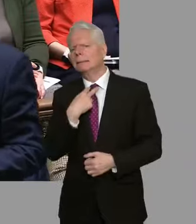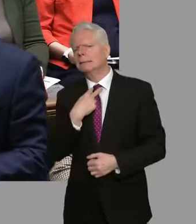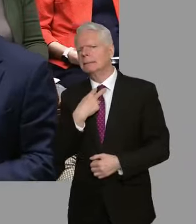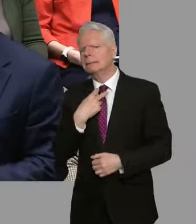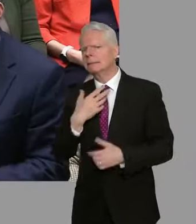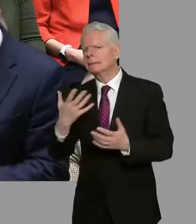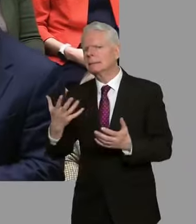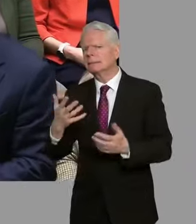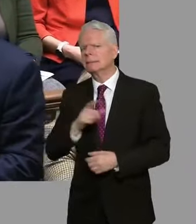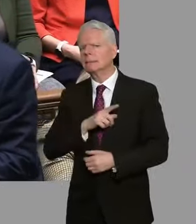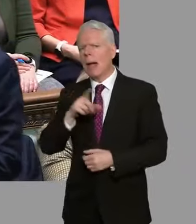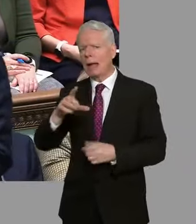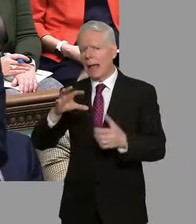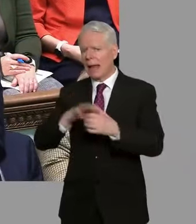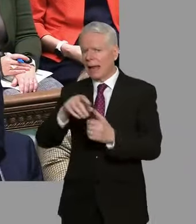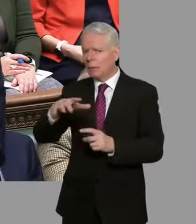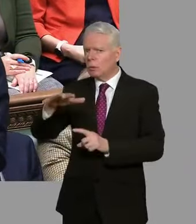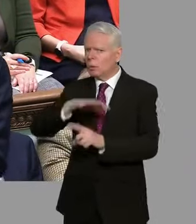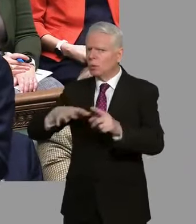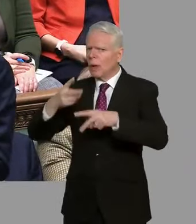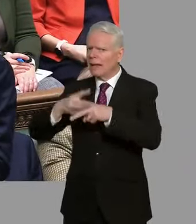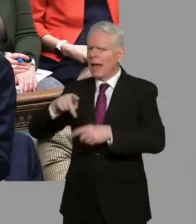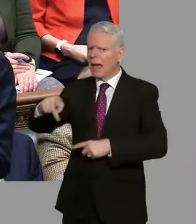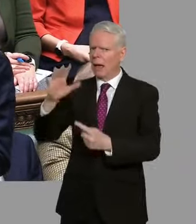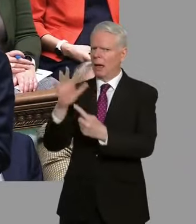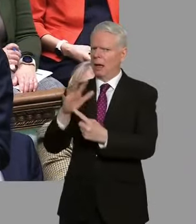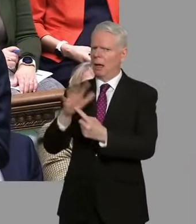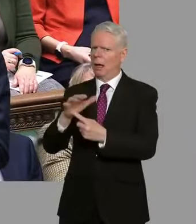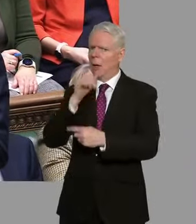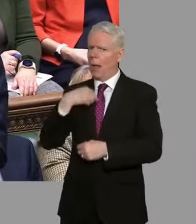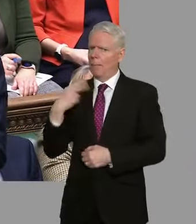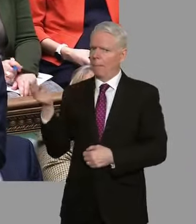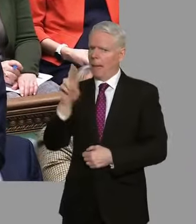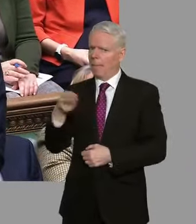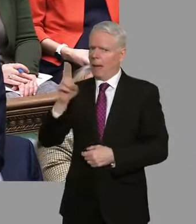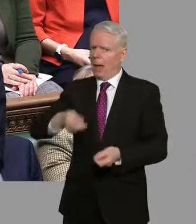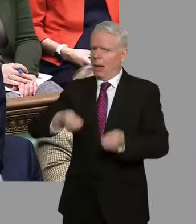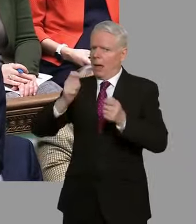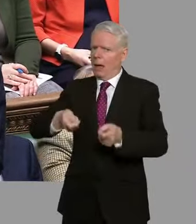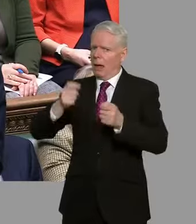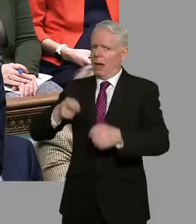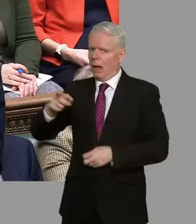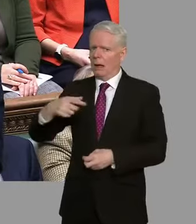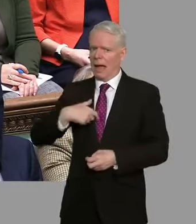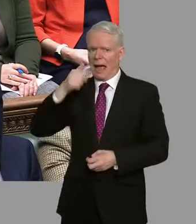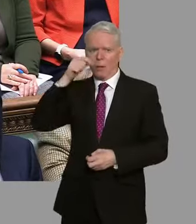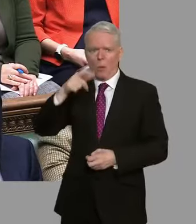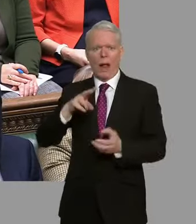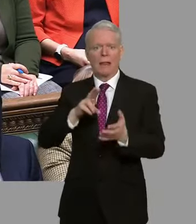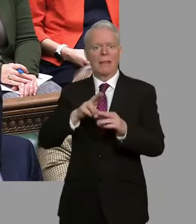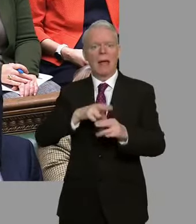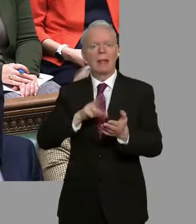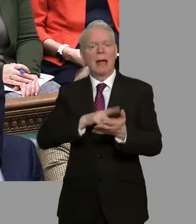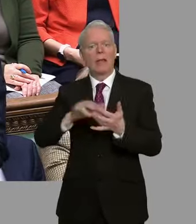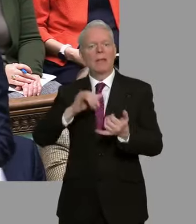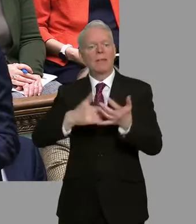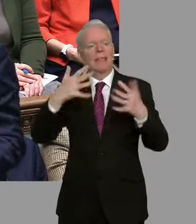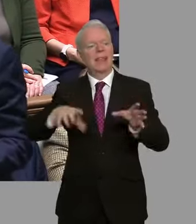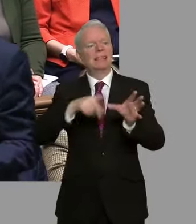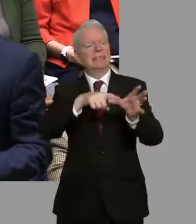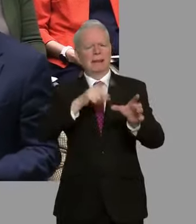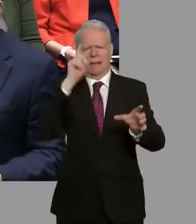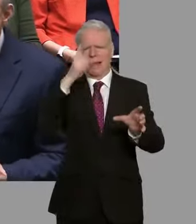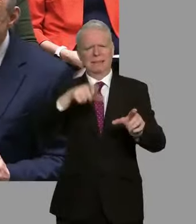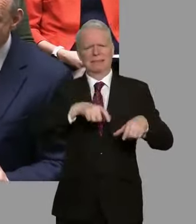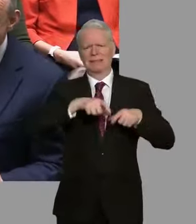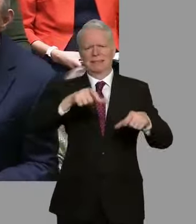Chancellor to grow the economy. As President-elect Trump prepares to take office next week, there are reports